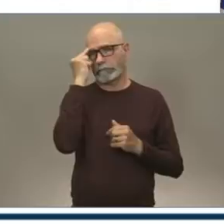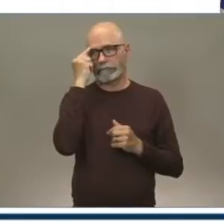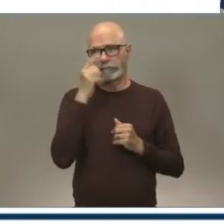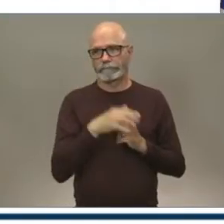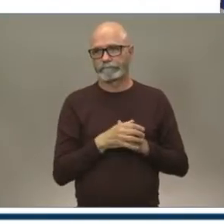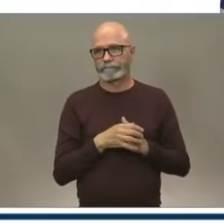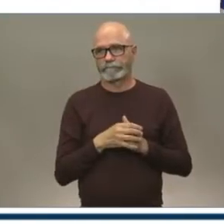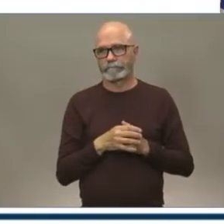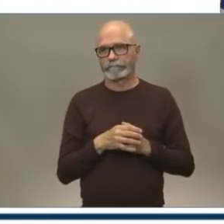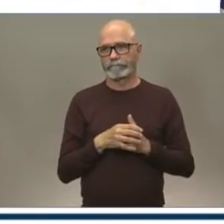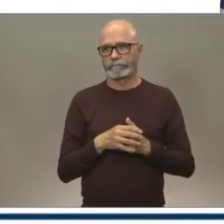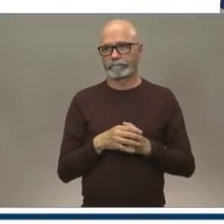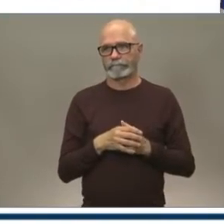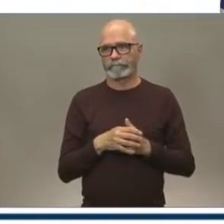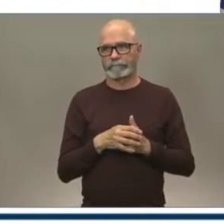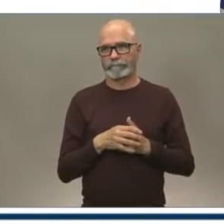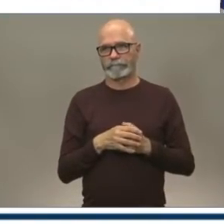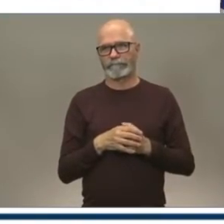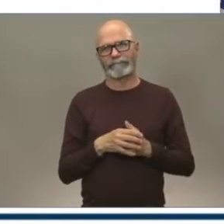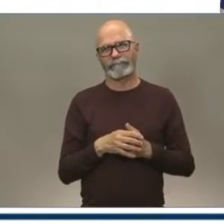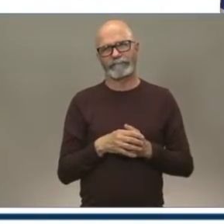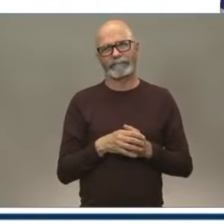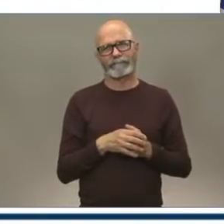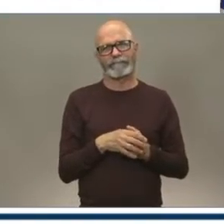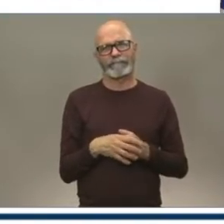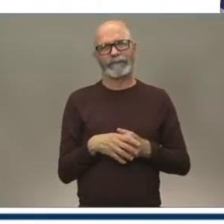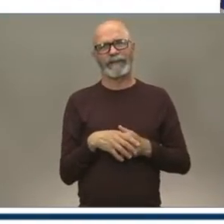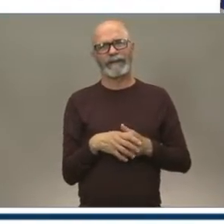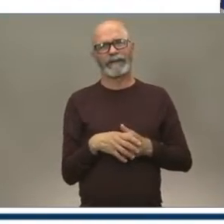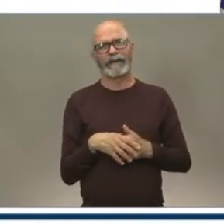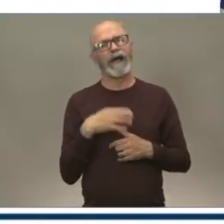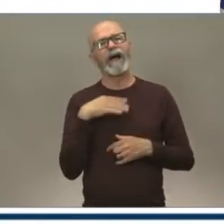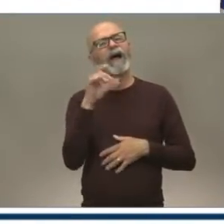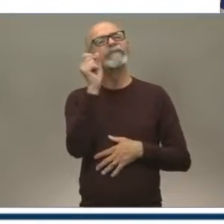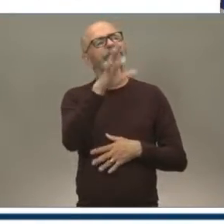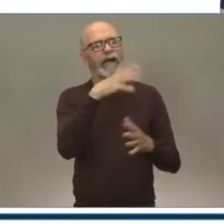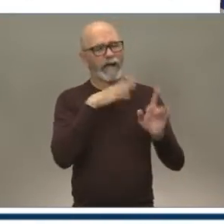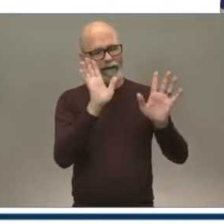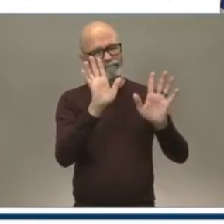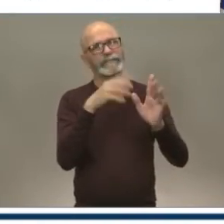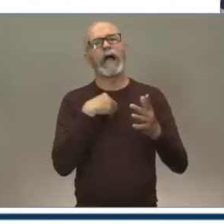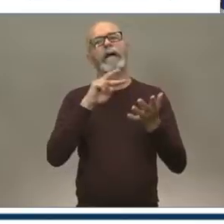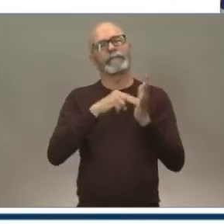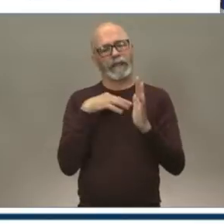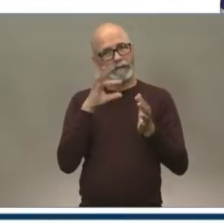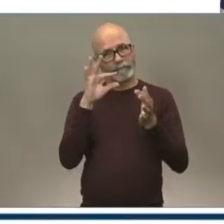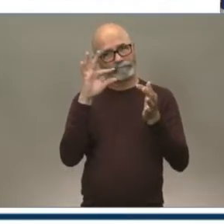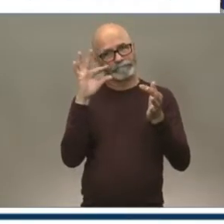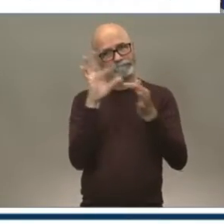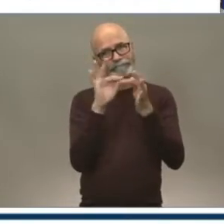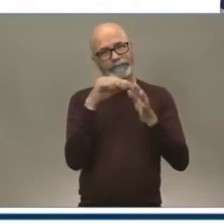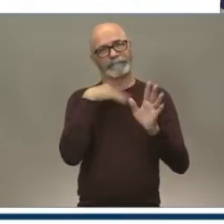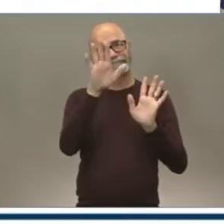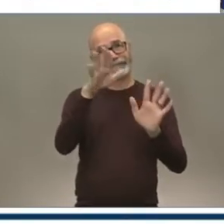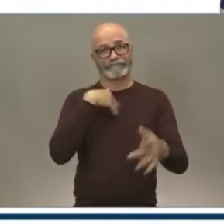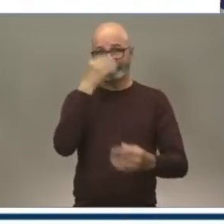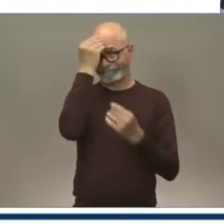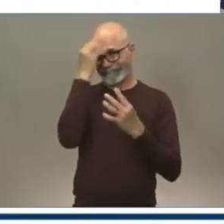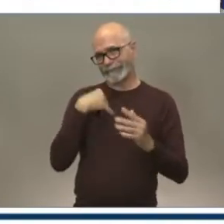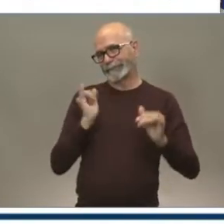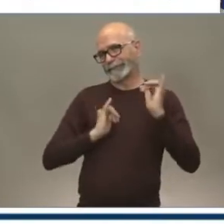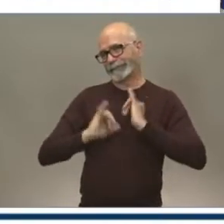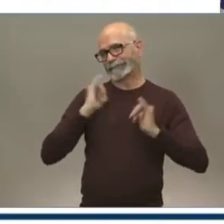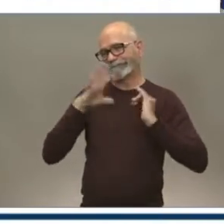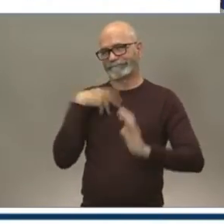a question, but just wanted to mention that I got my arm punctured yesterday